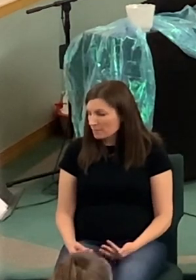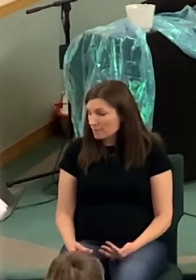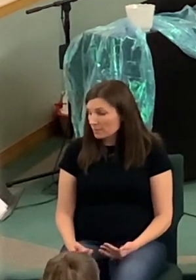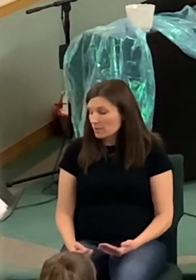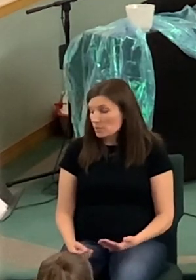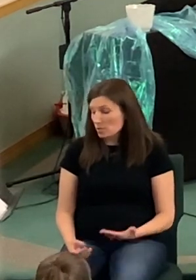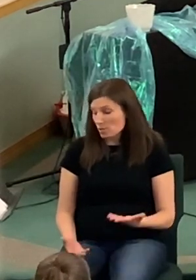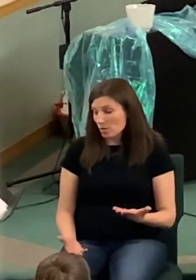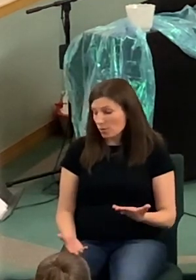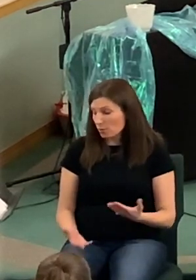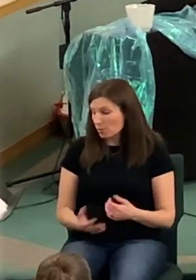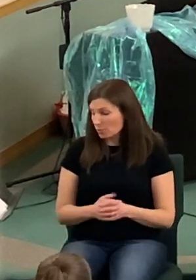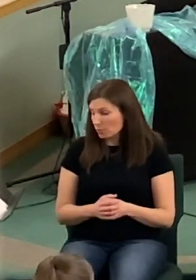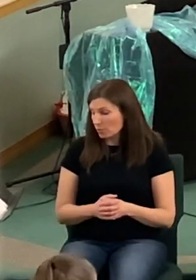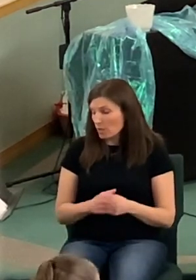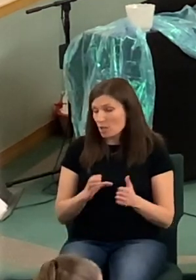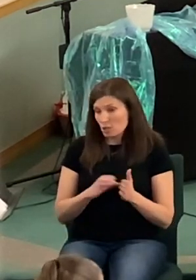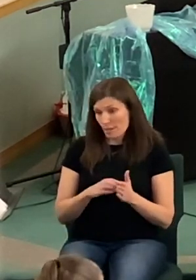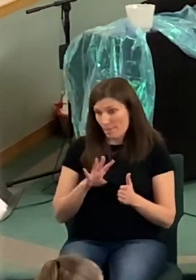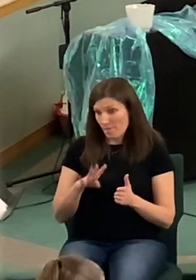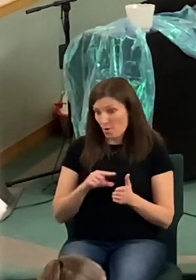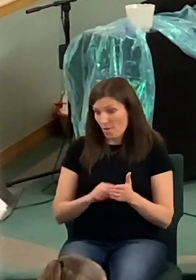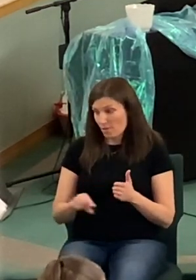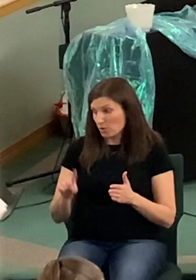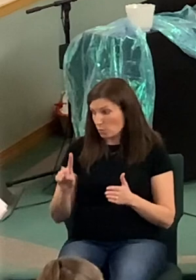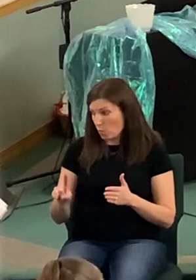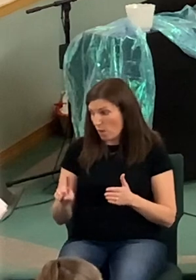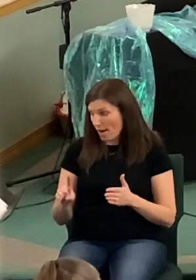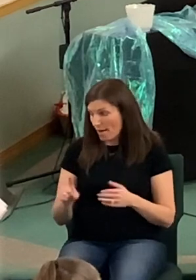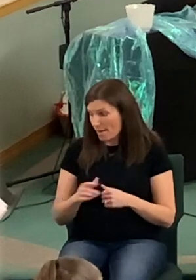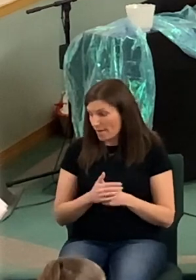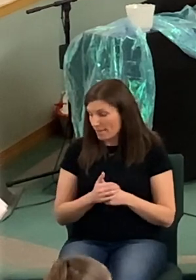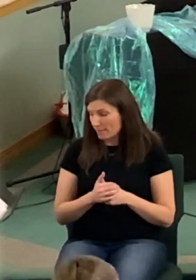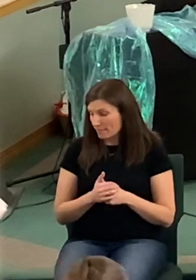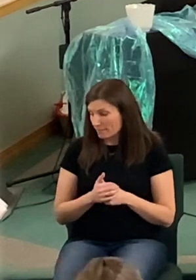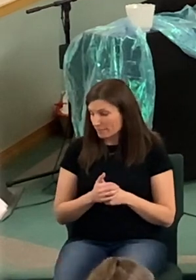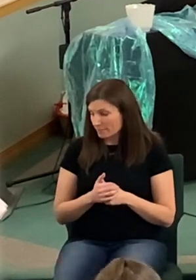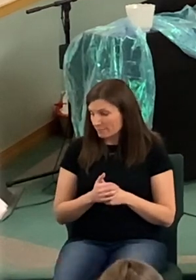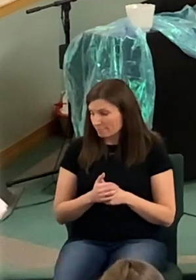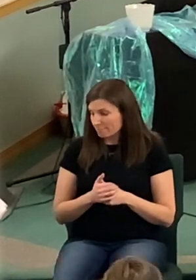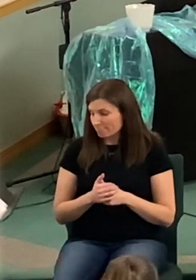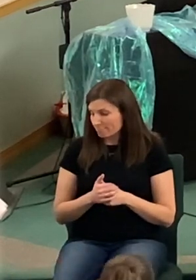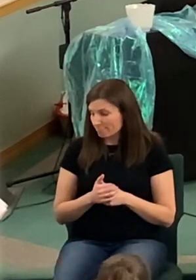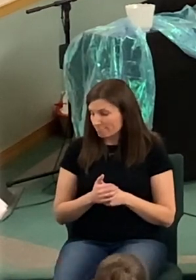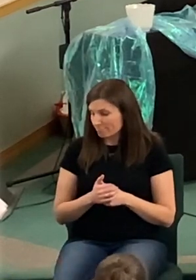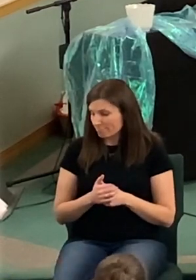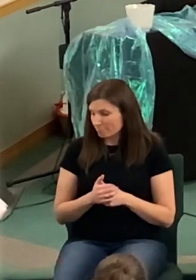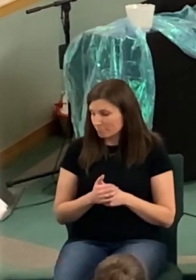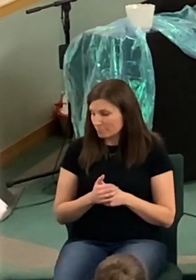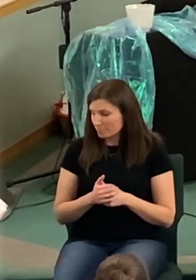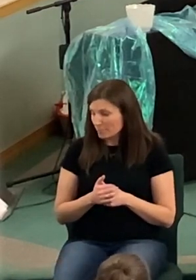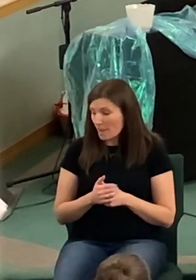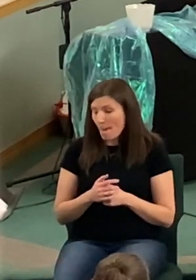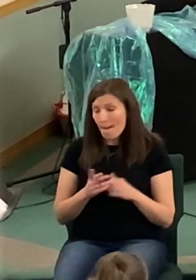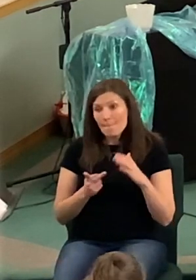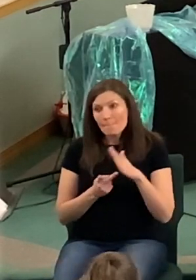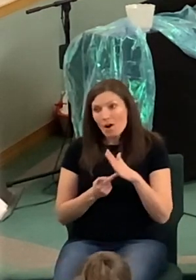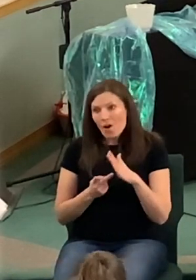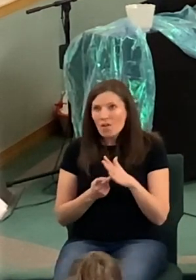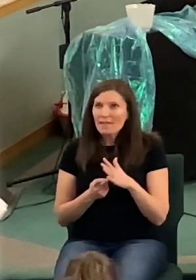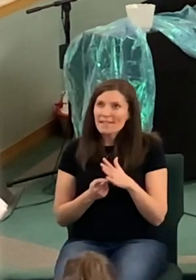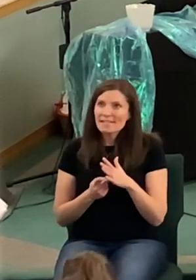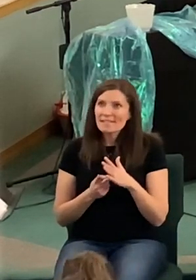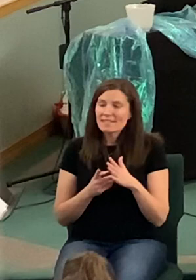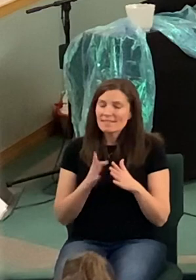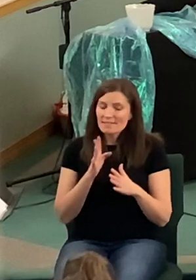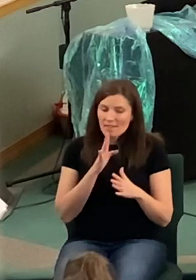And masters there, chapter 4, verse 1, is probably in the same paragraph as the beginning part with slaves. Paul is almost kind of touching